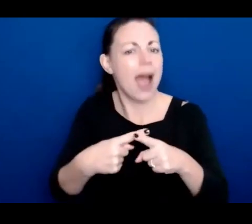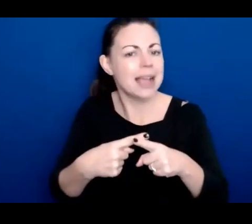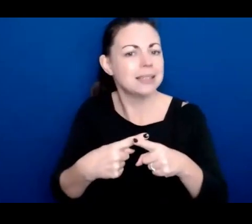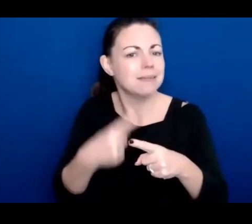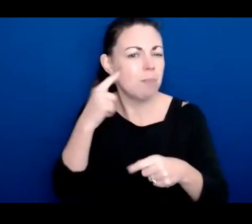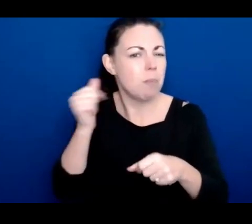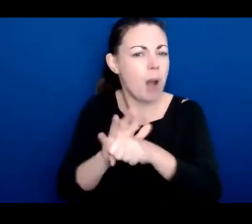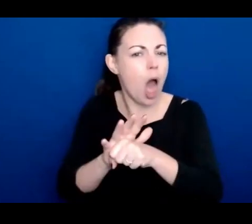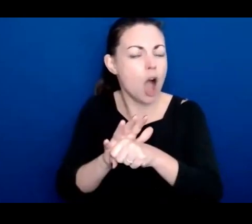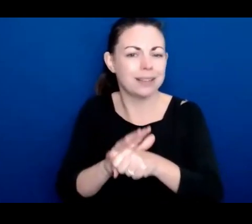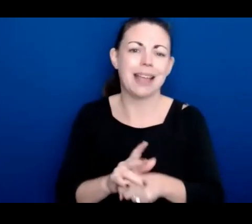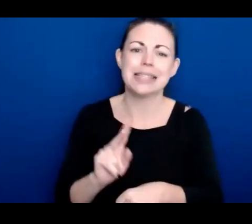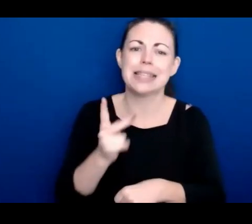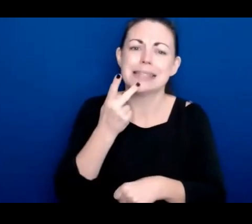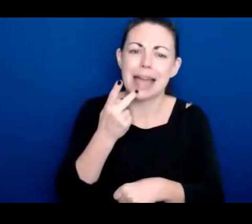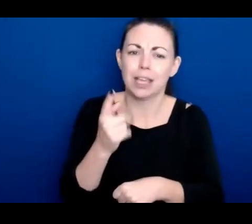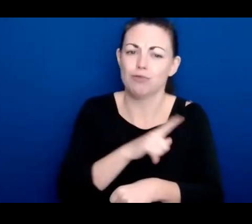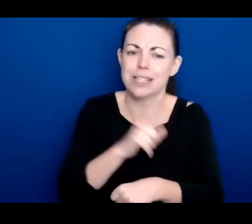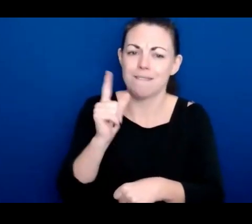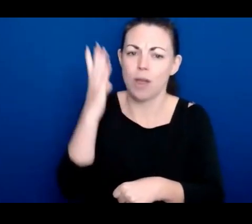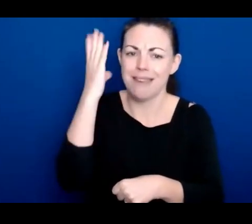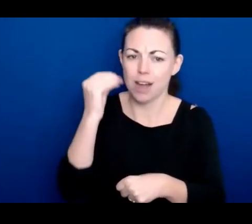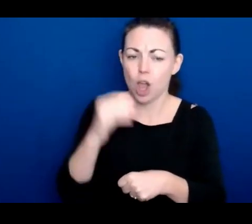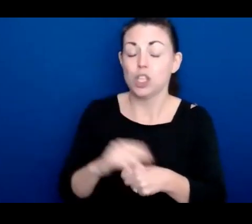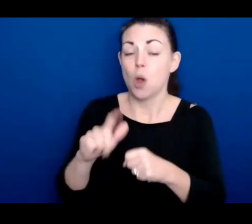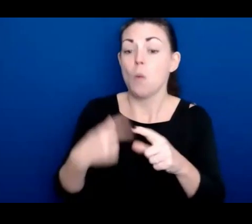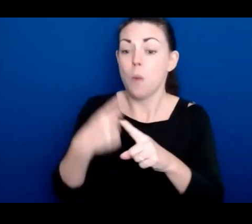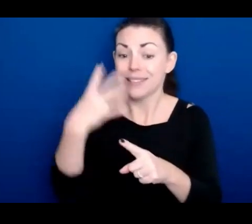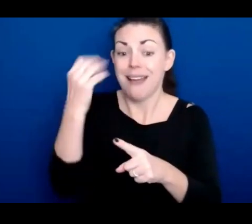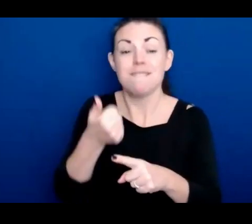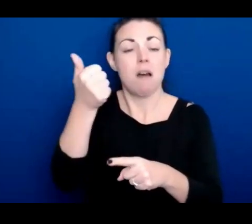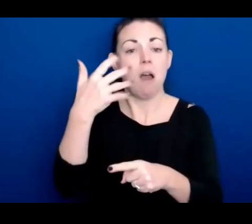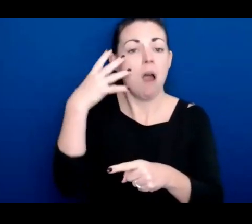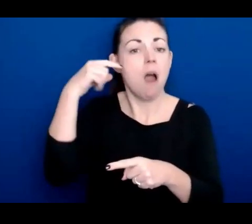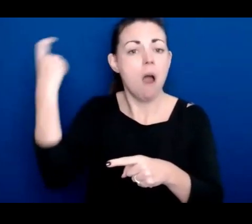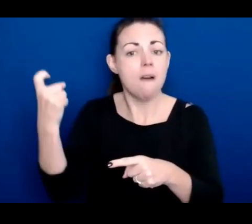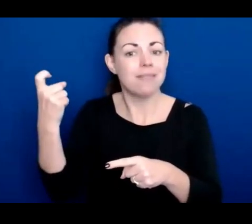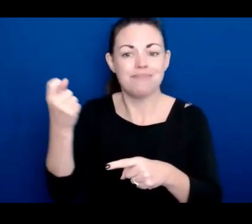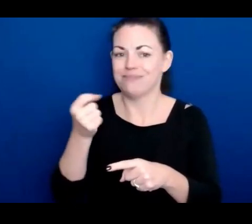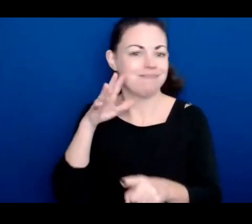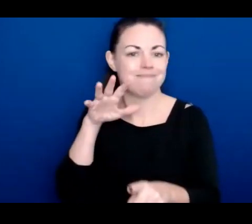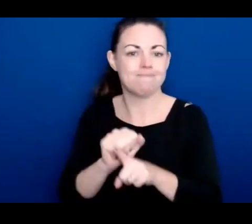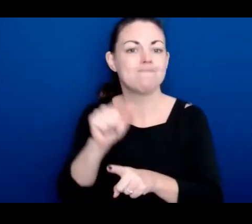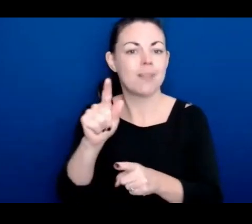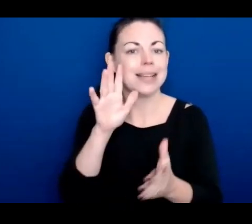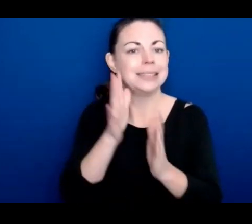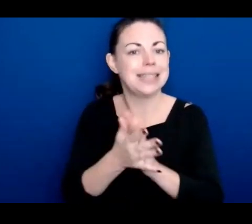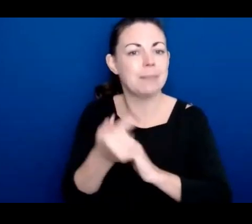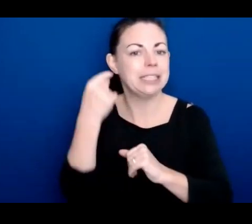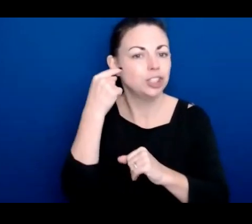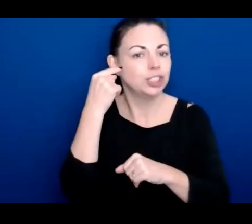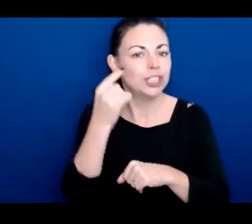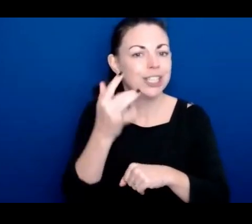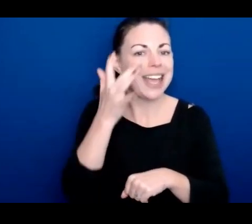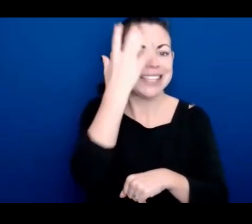possible cause of hearing loss. That was removed, but then it was actually damage to my ear, which was the sensory neural. And yeah, basically